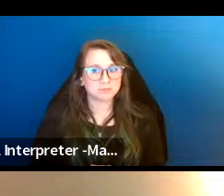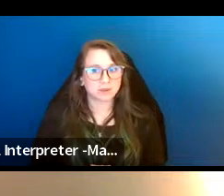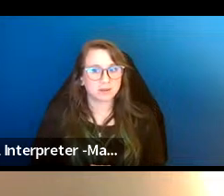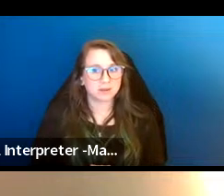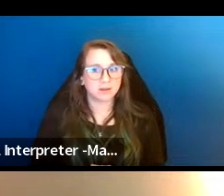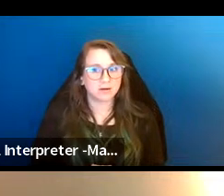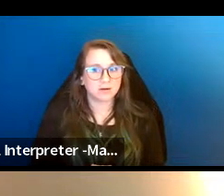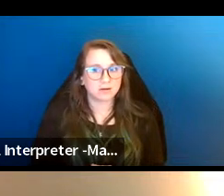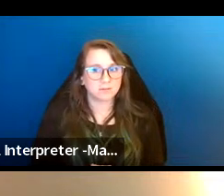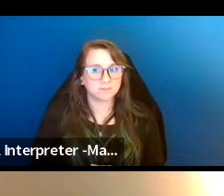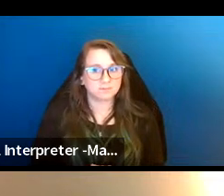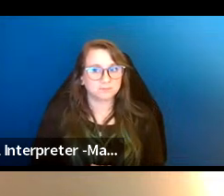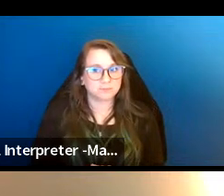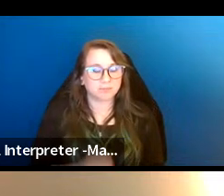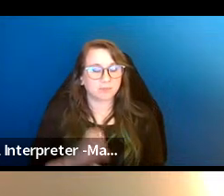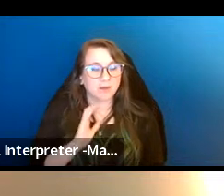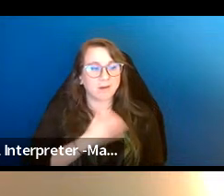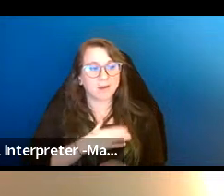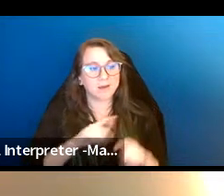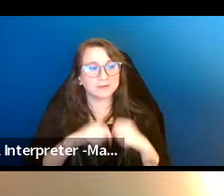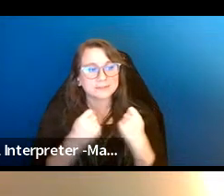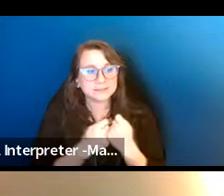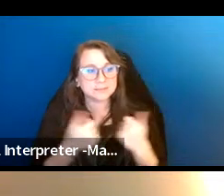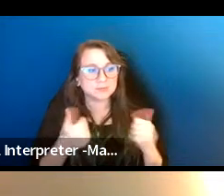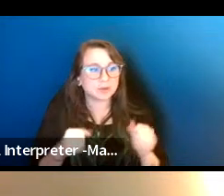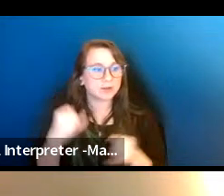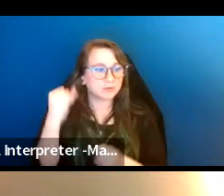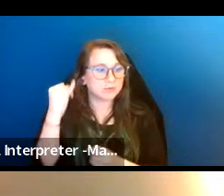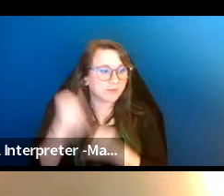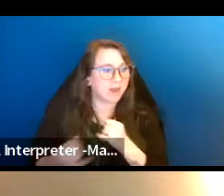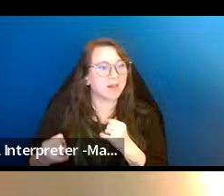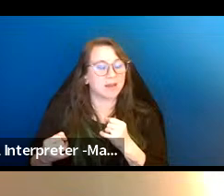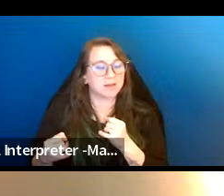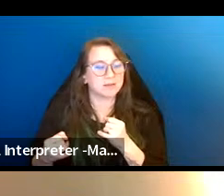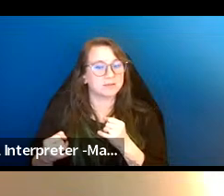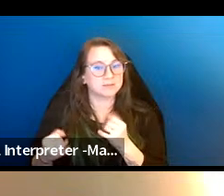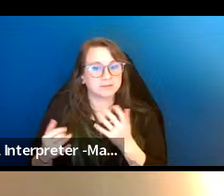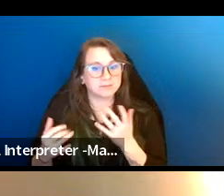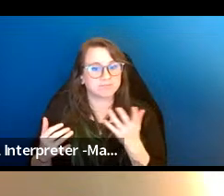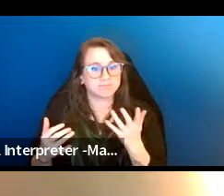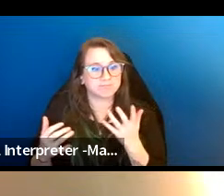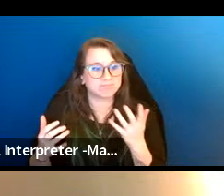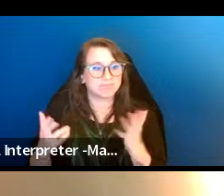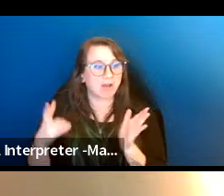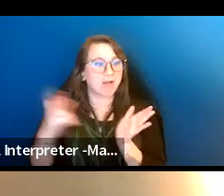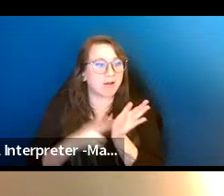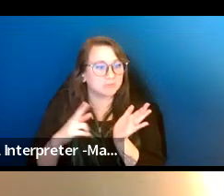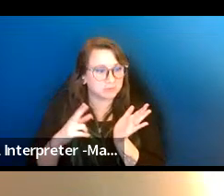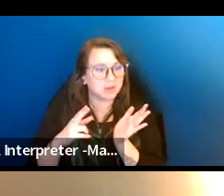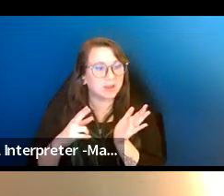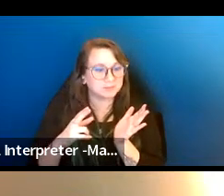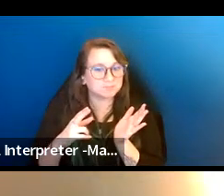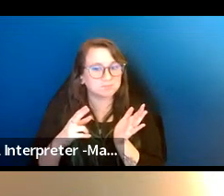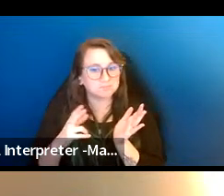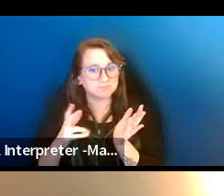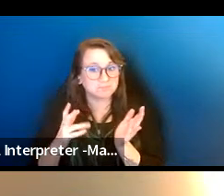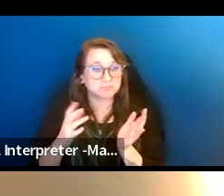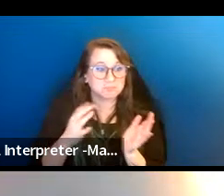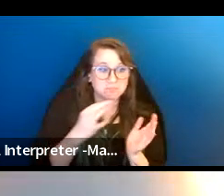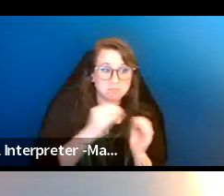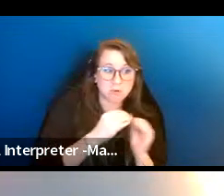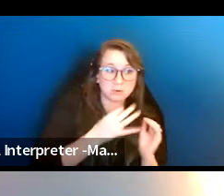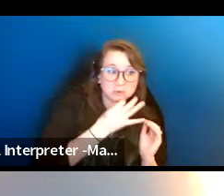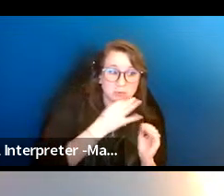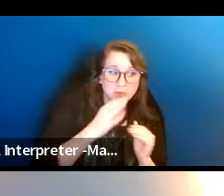our bargaining team has been trying to finalize a contract sooner than later, because our